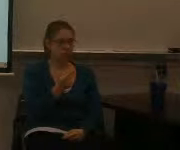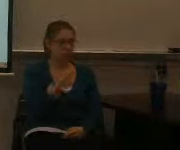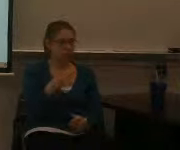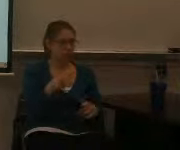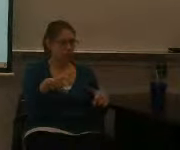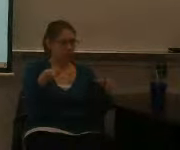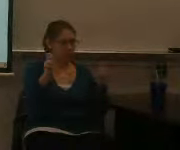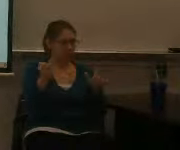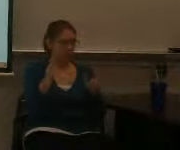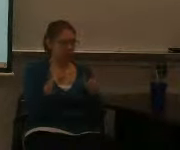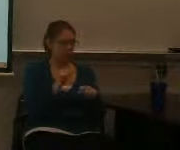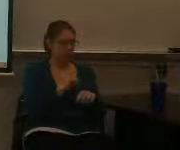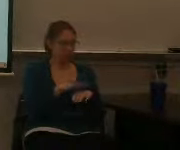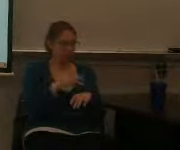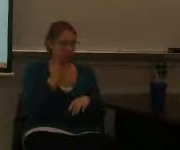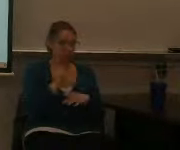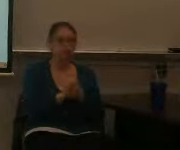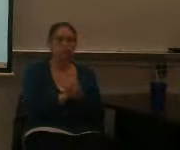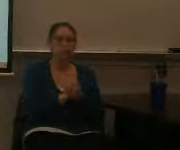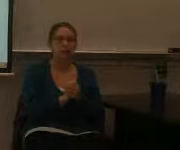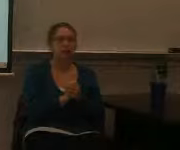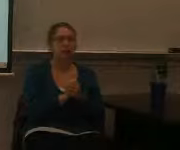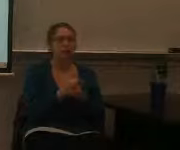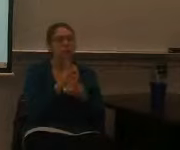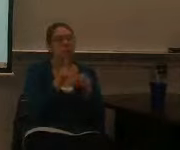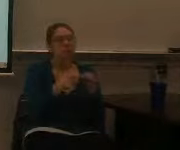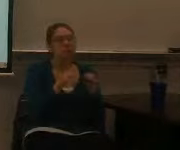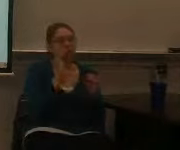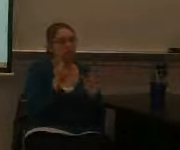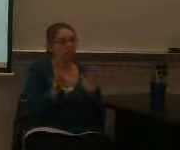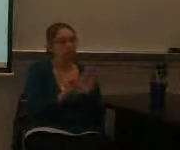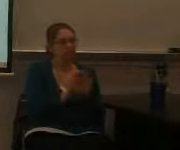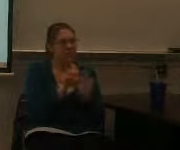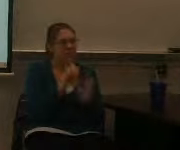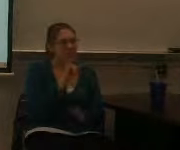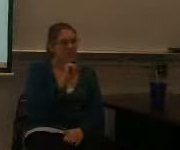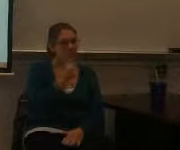slides back, I talked about diagramming